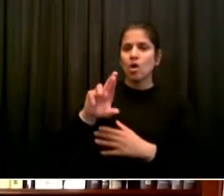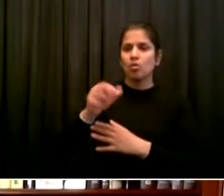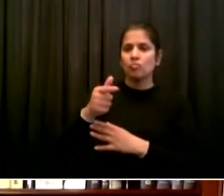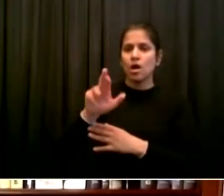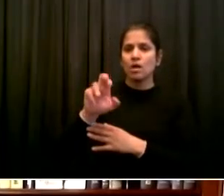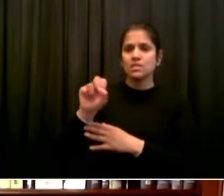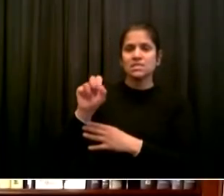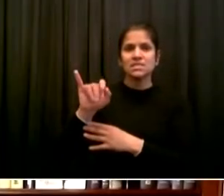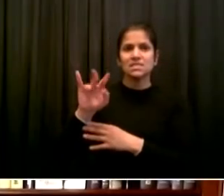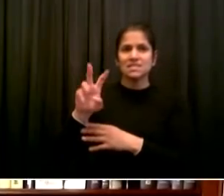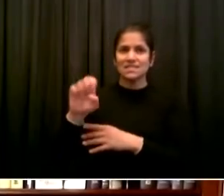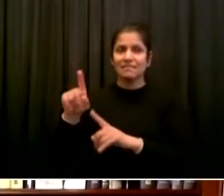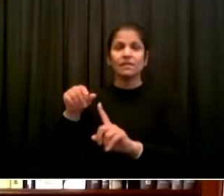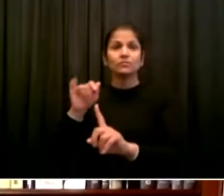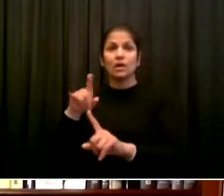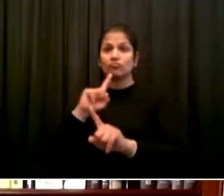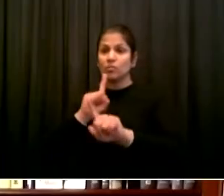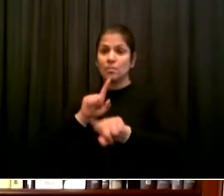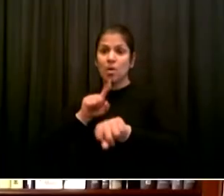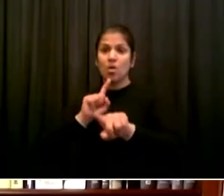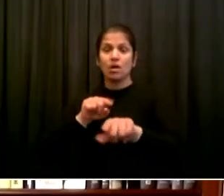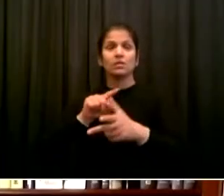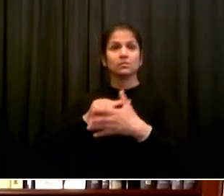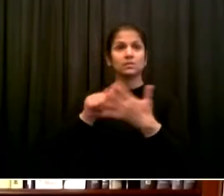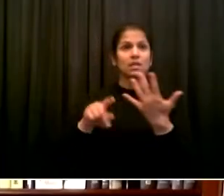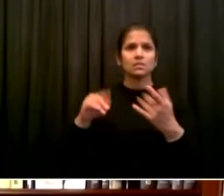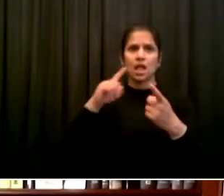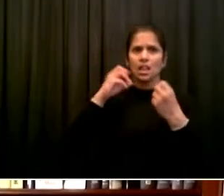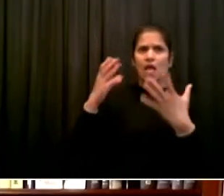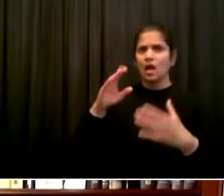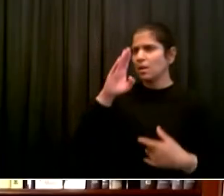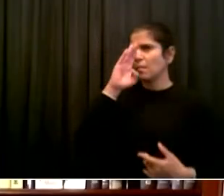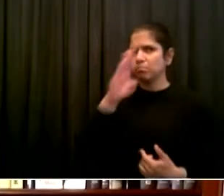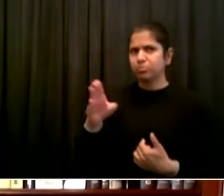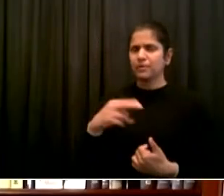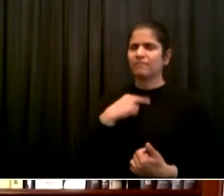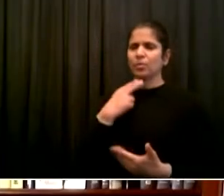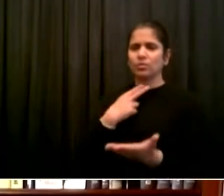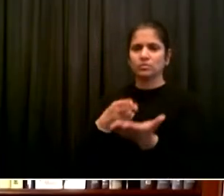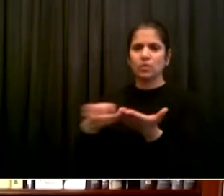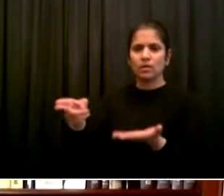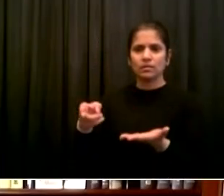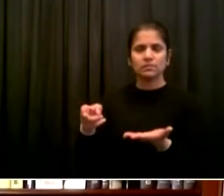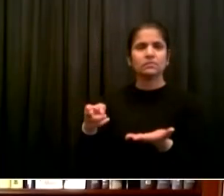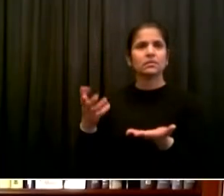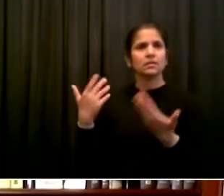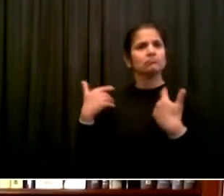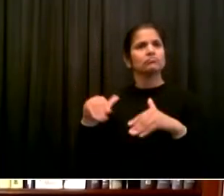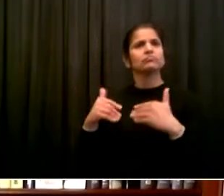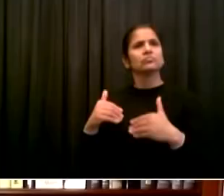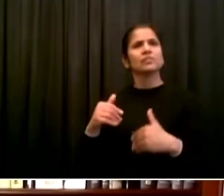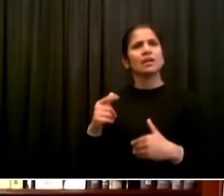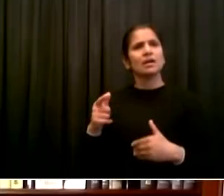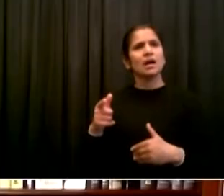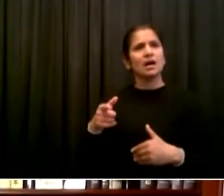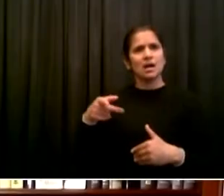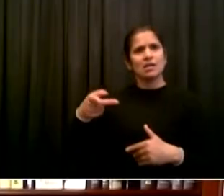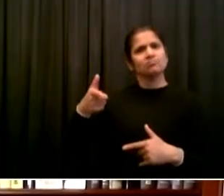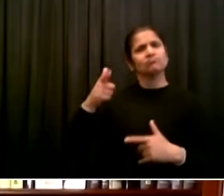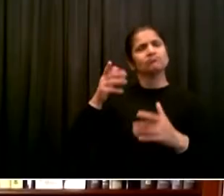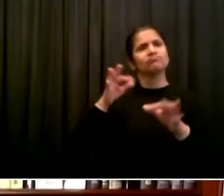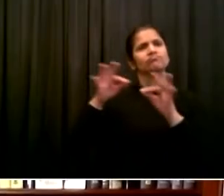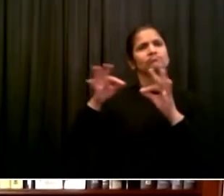of straightforward, clear truth in it, and it aims high. I liked what you said also in the beginning. There's a lot